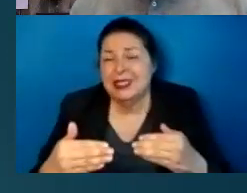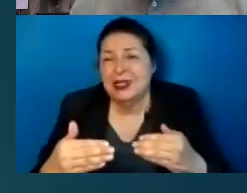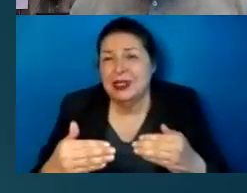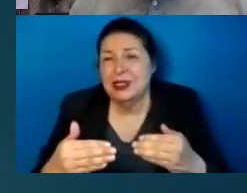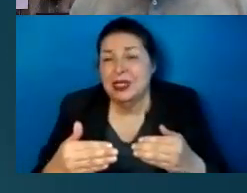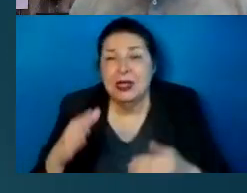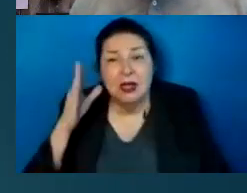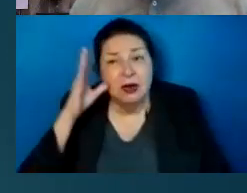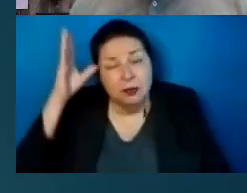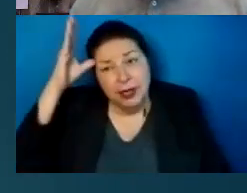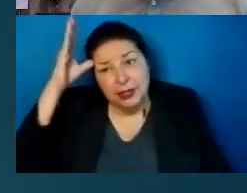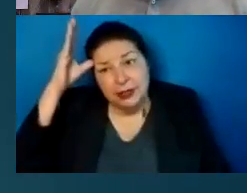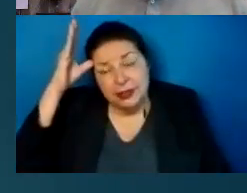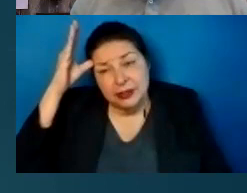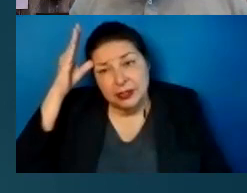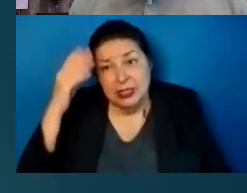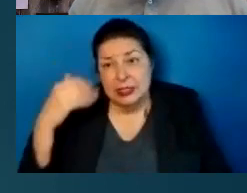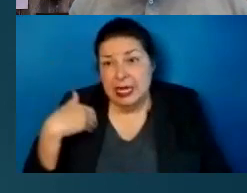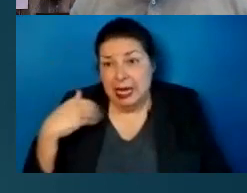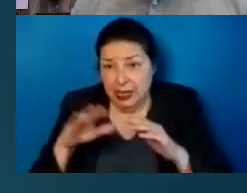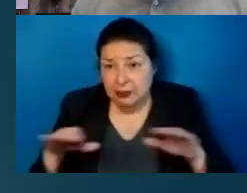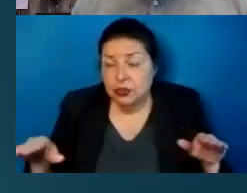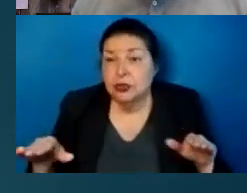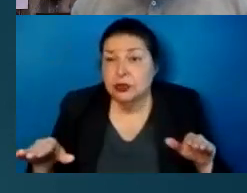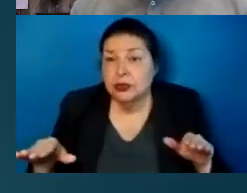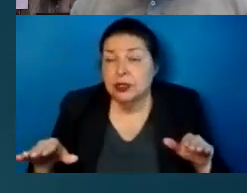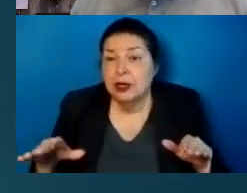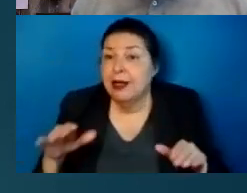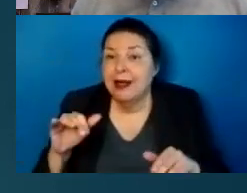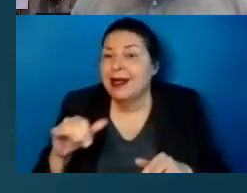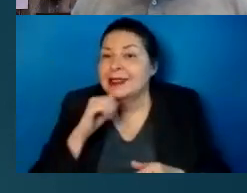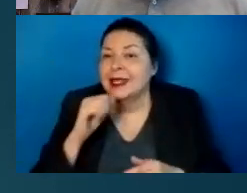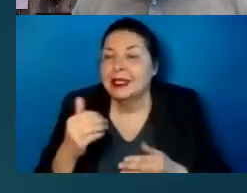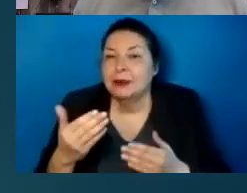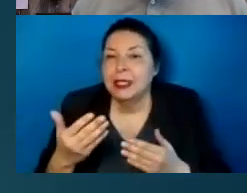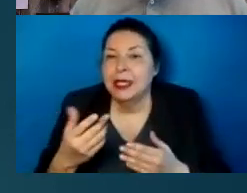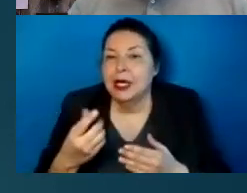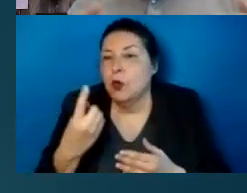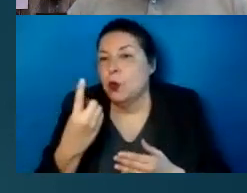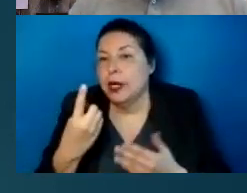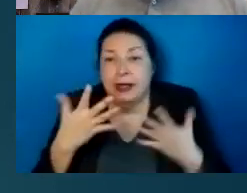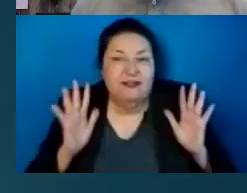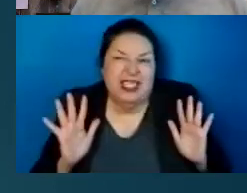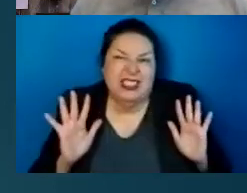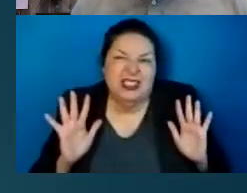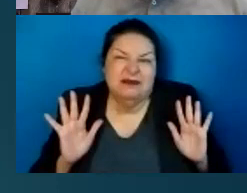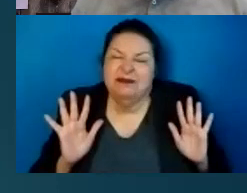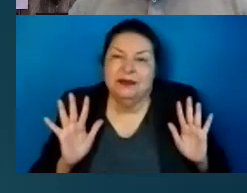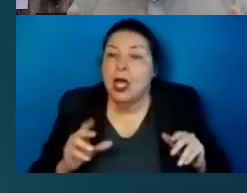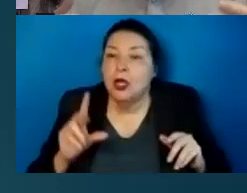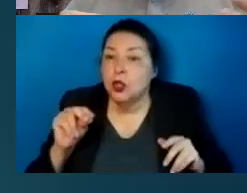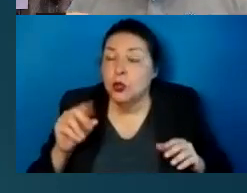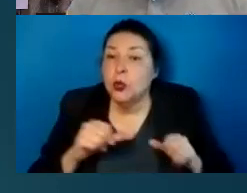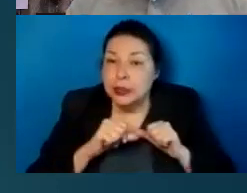the parents to have children. This isn't going to be a one and done thing. This is going to be a